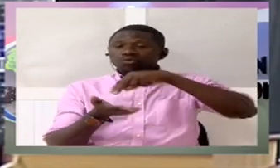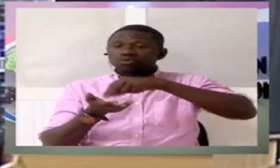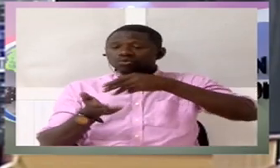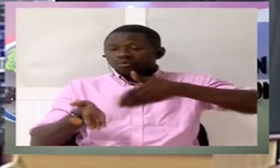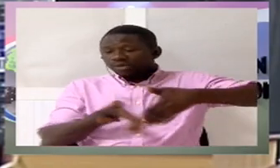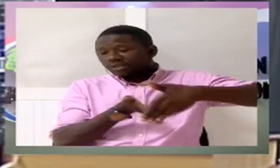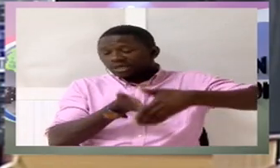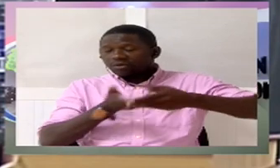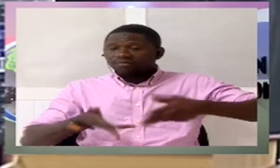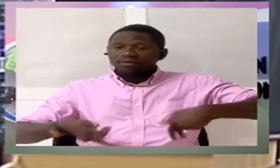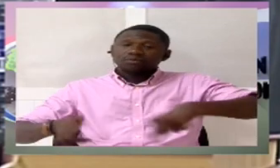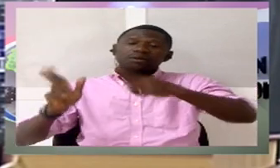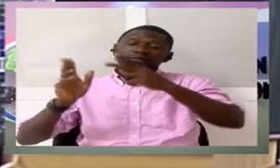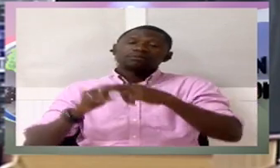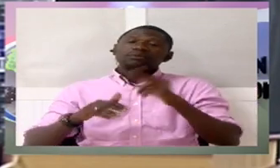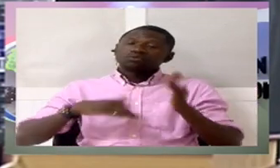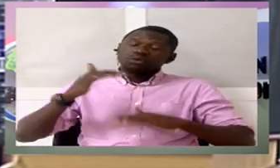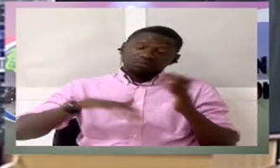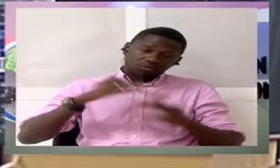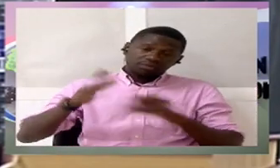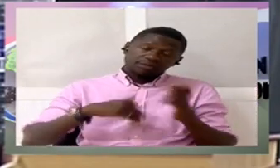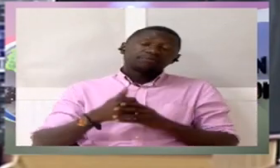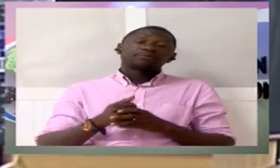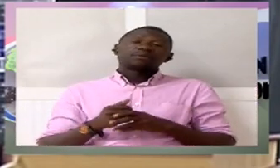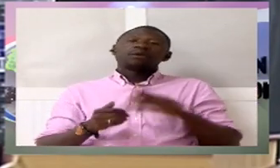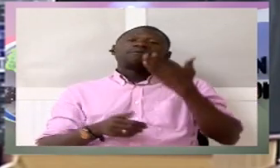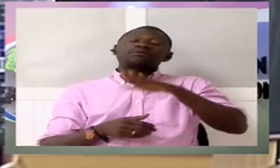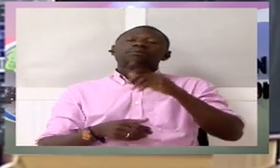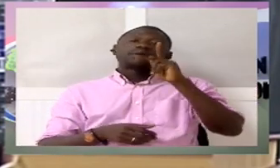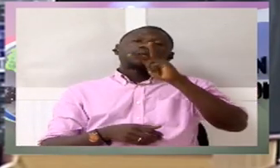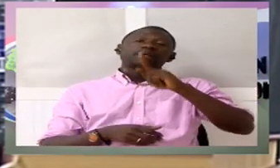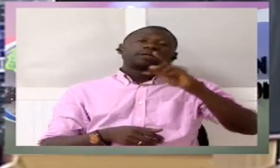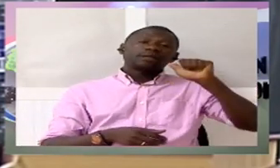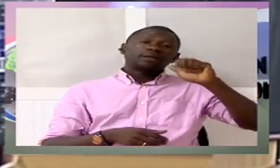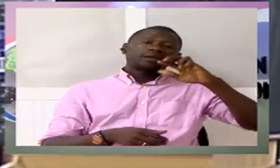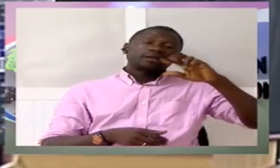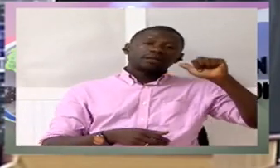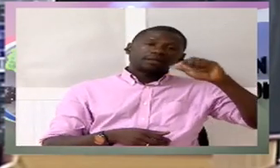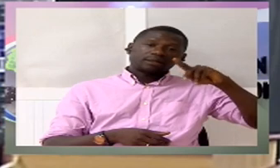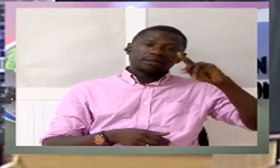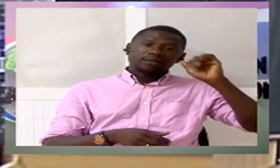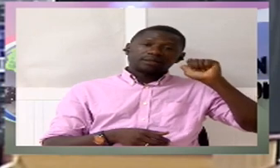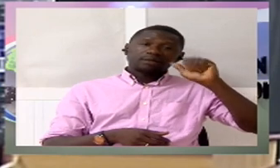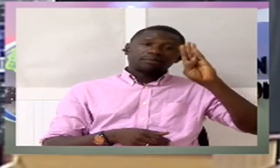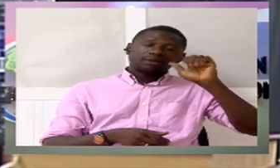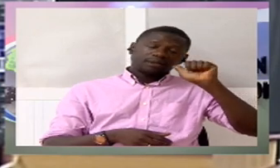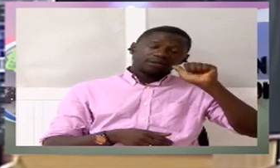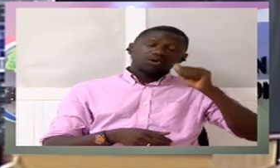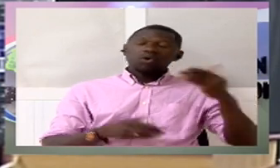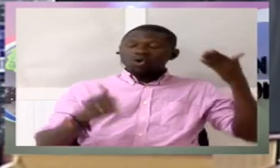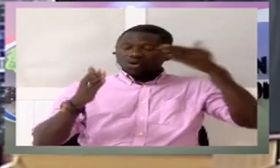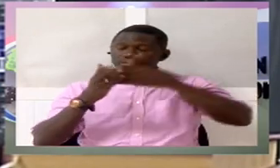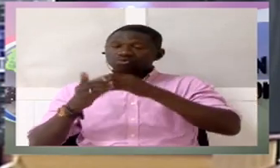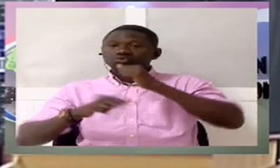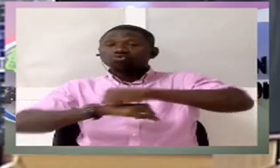They stood by the highway drumming. Kabo Karantaba. From Karantaba. Kata Jara Soma kang. Up towards Jara Soma.